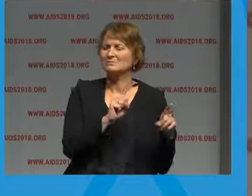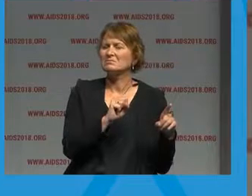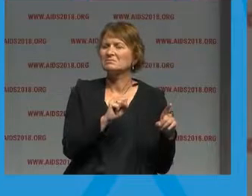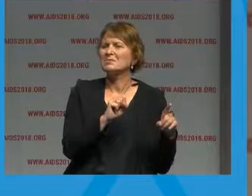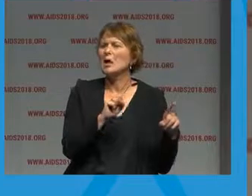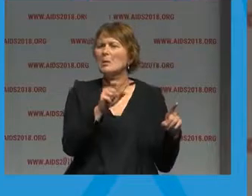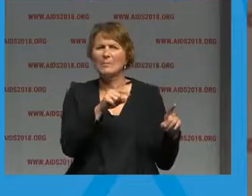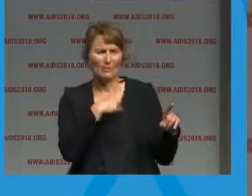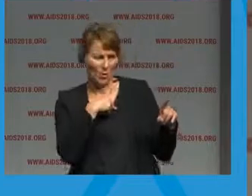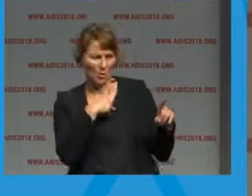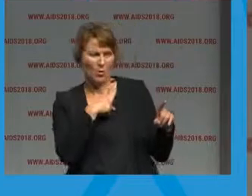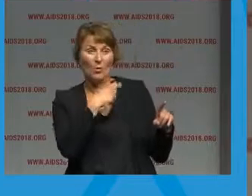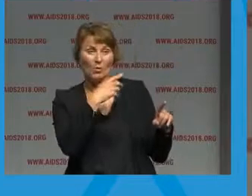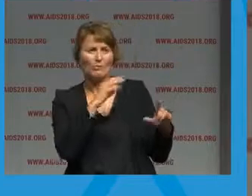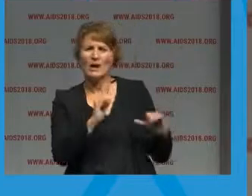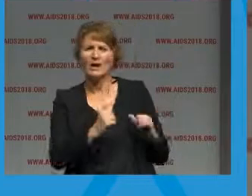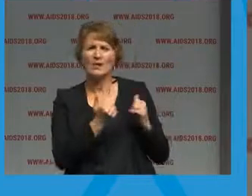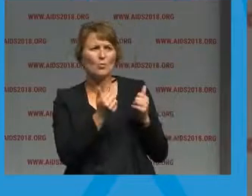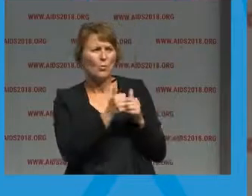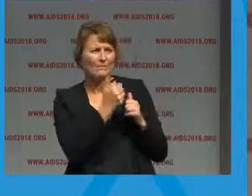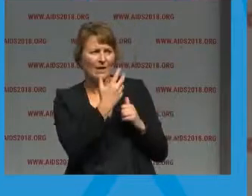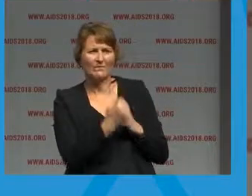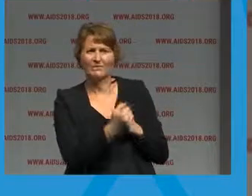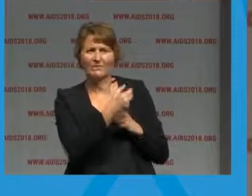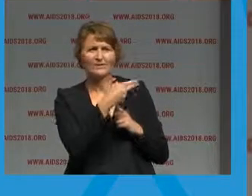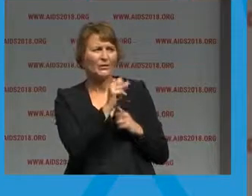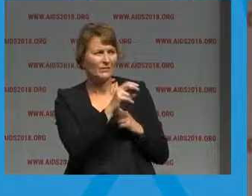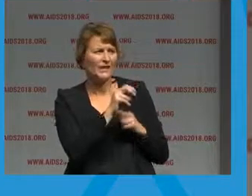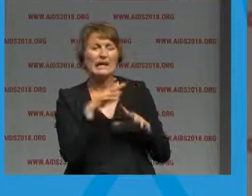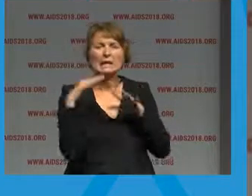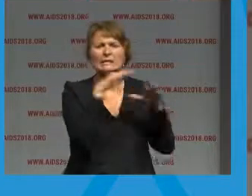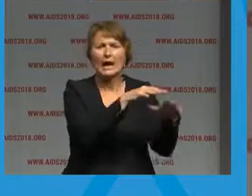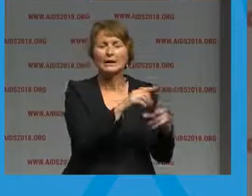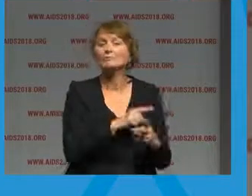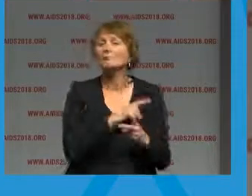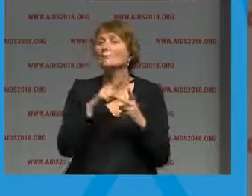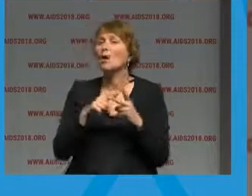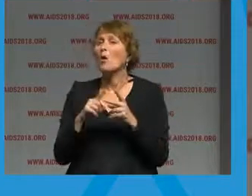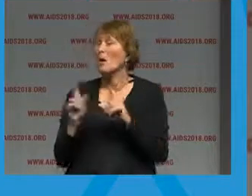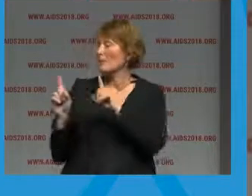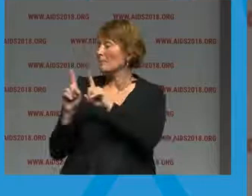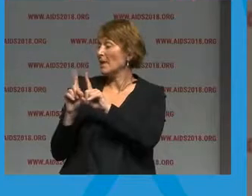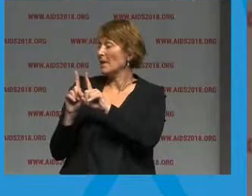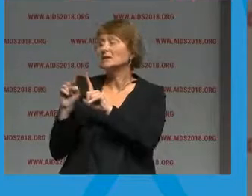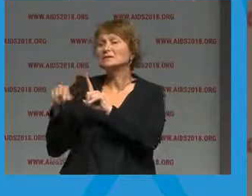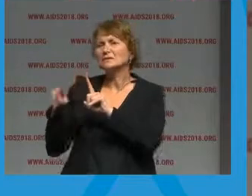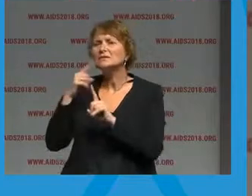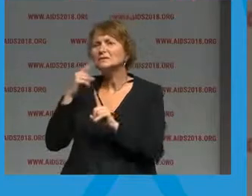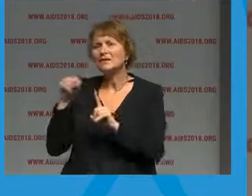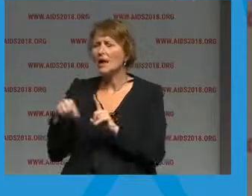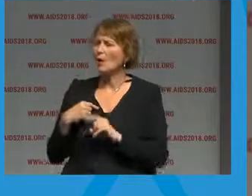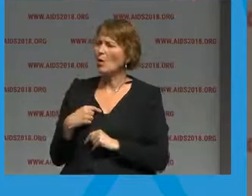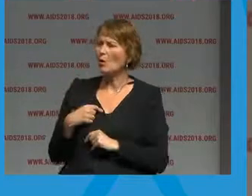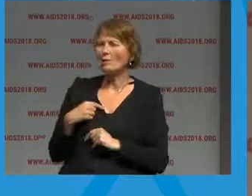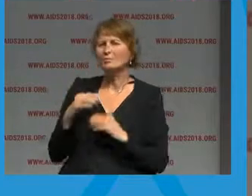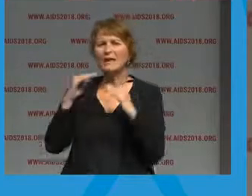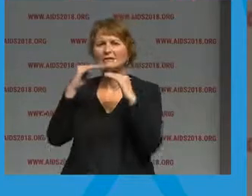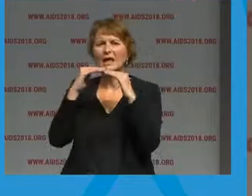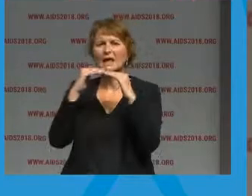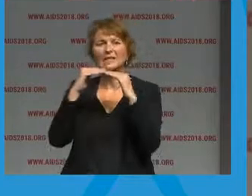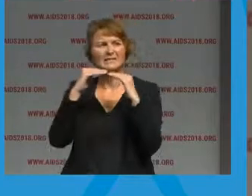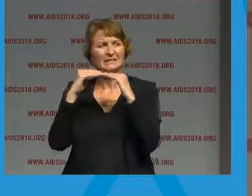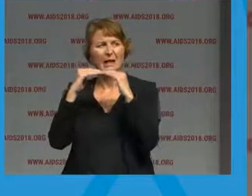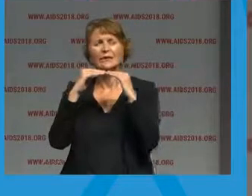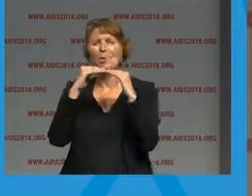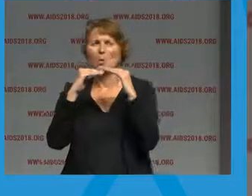people living with HIV, or this is a problem of our peers thinking it is okay to set our standards low for